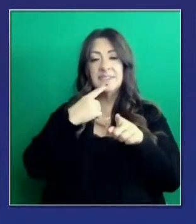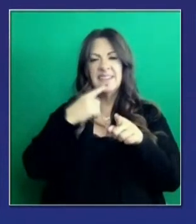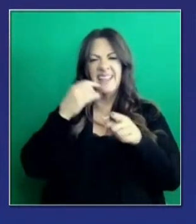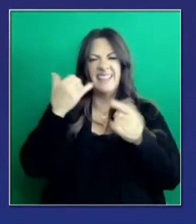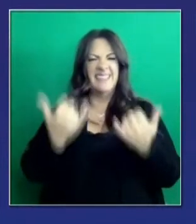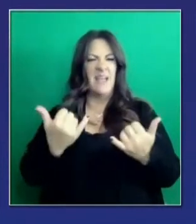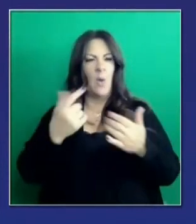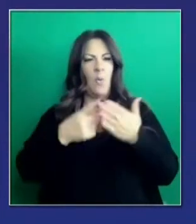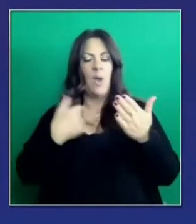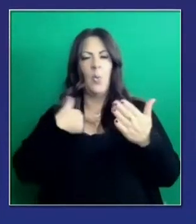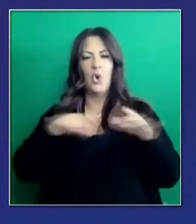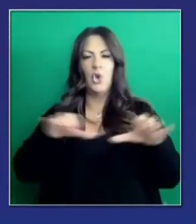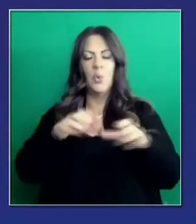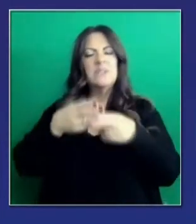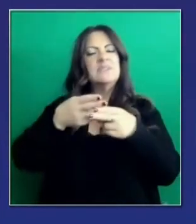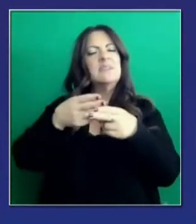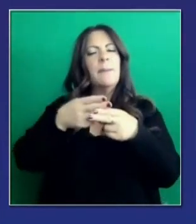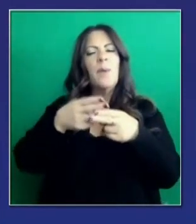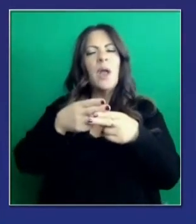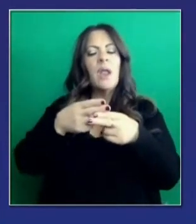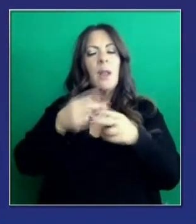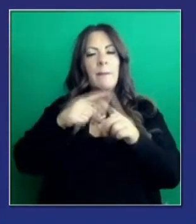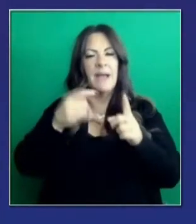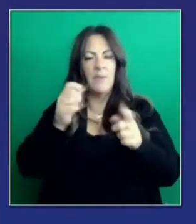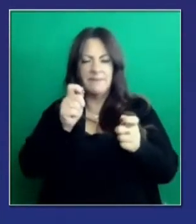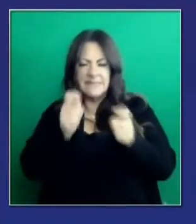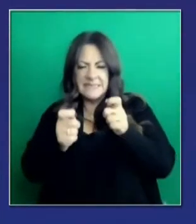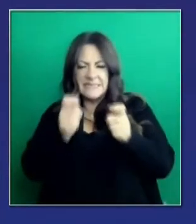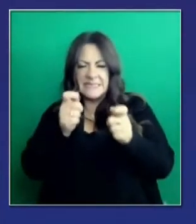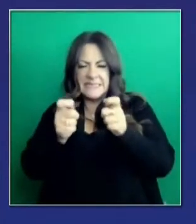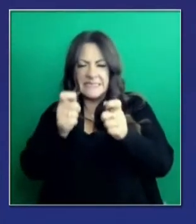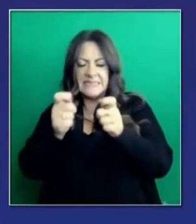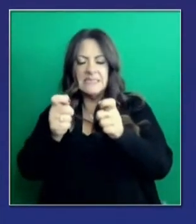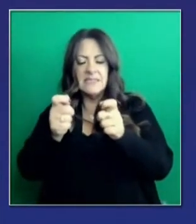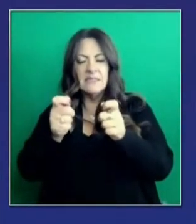single day we make adjustments by